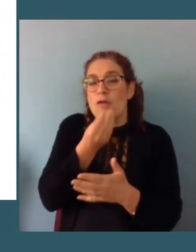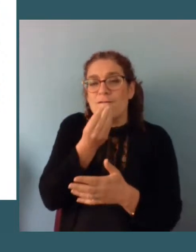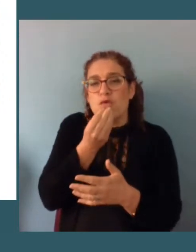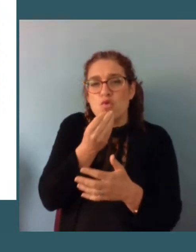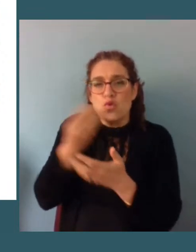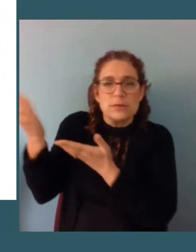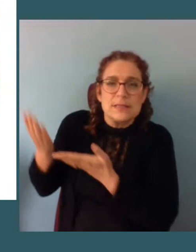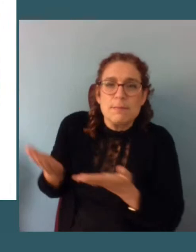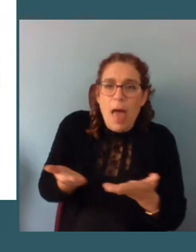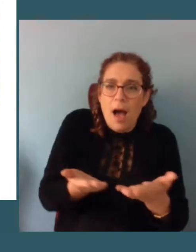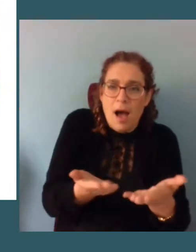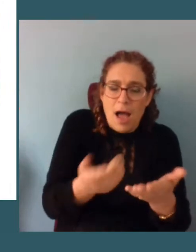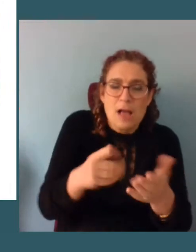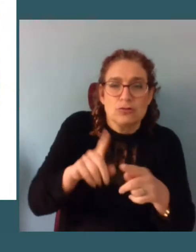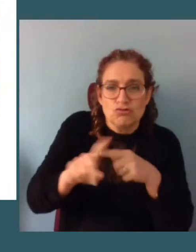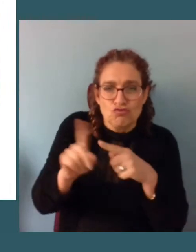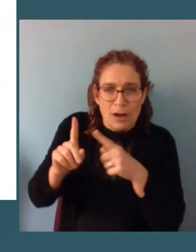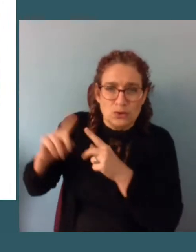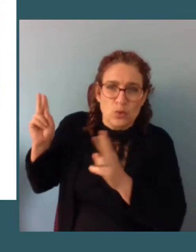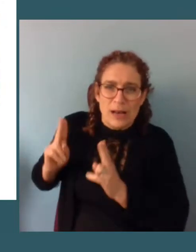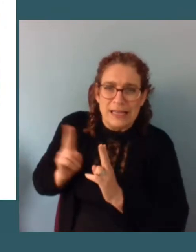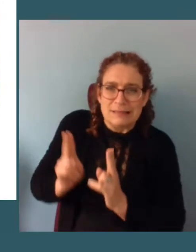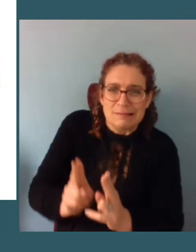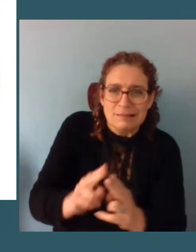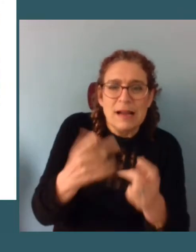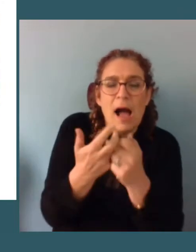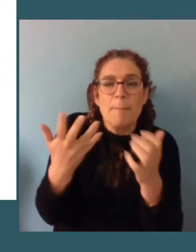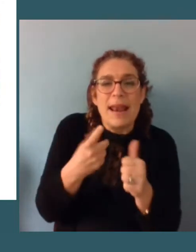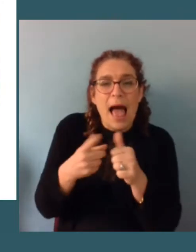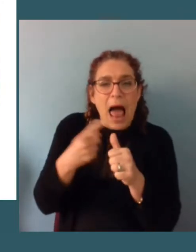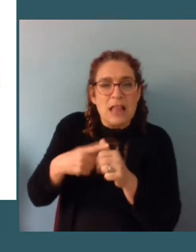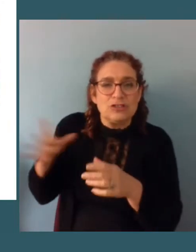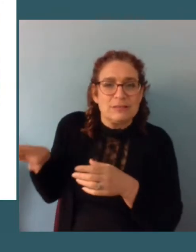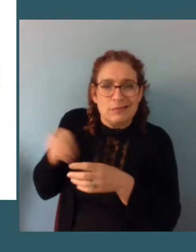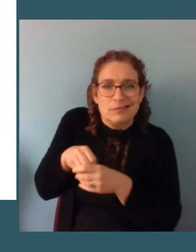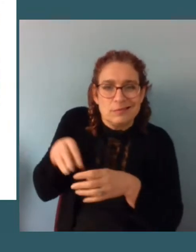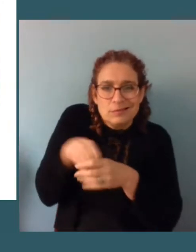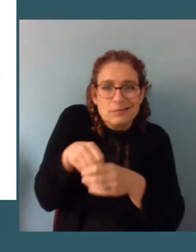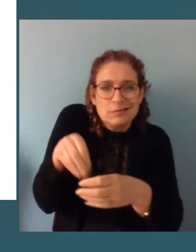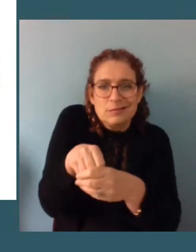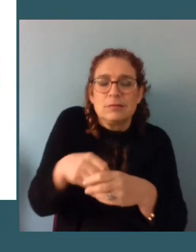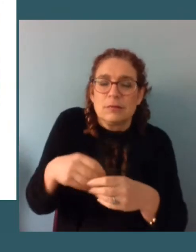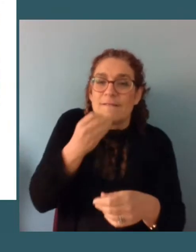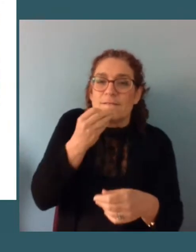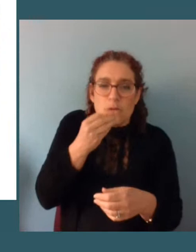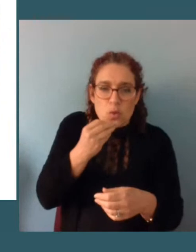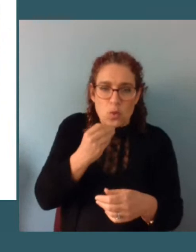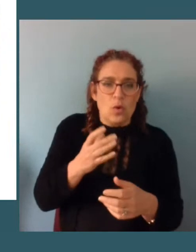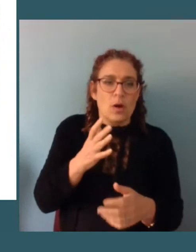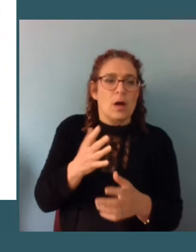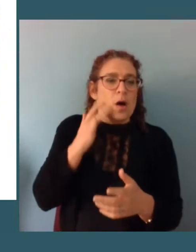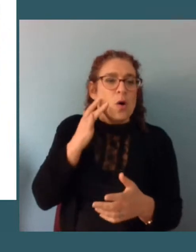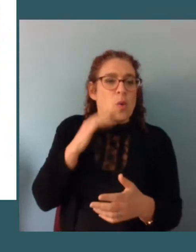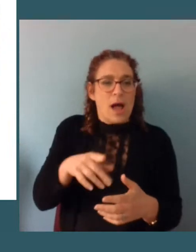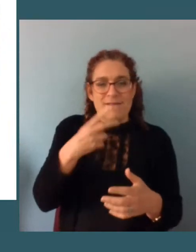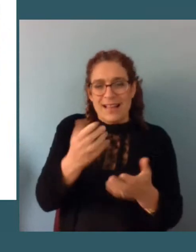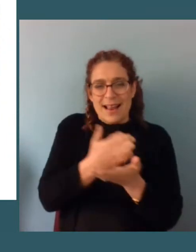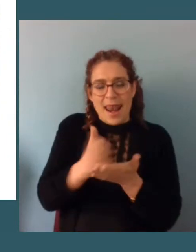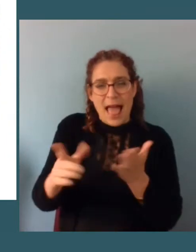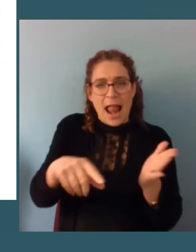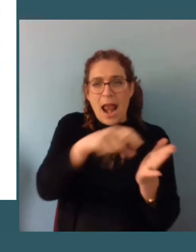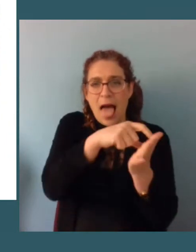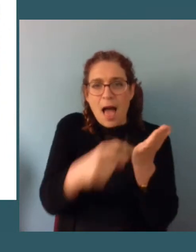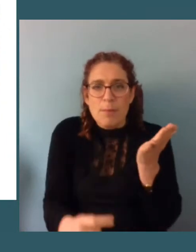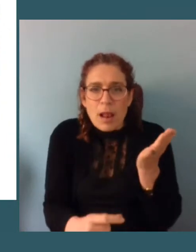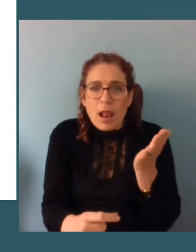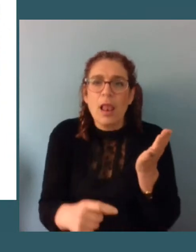to stop any cross-contamination, the accurate use of precautionary allergen labelling. We know